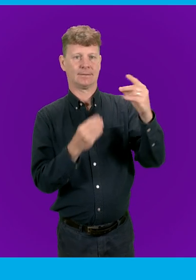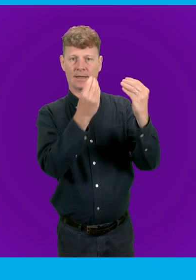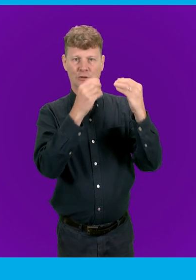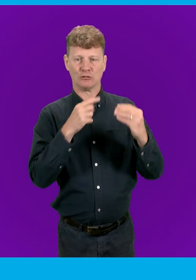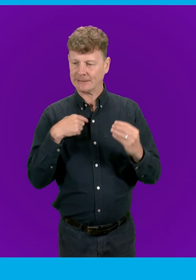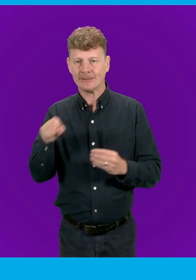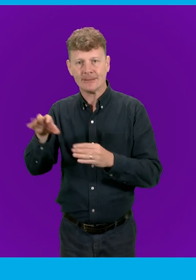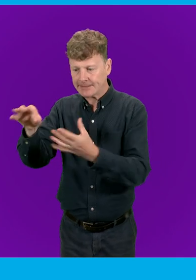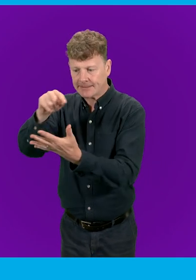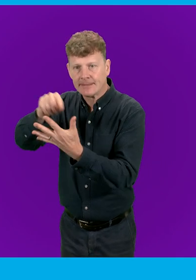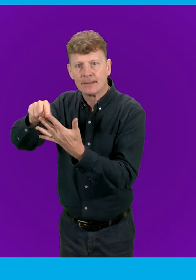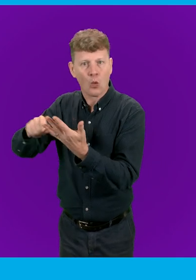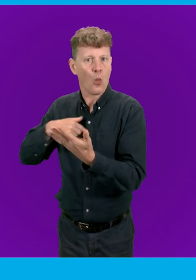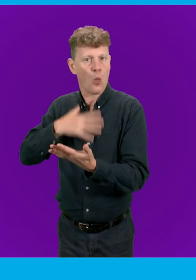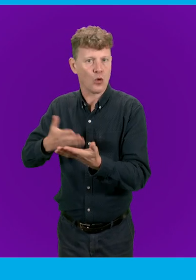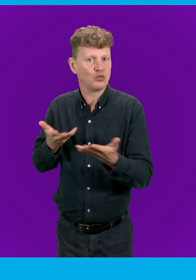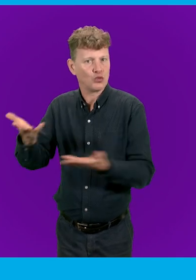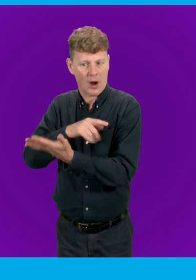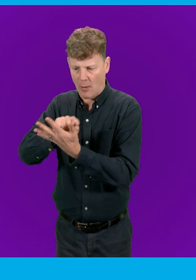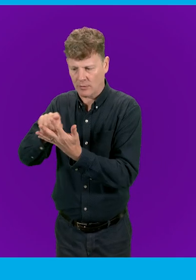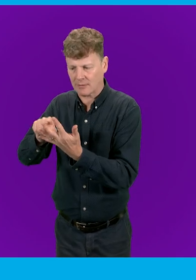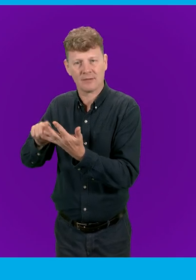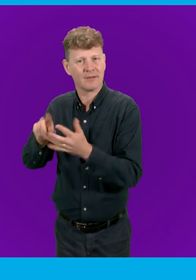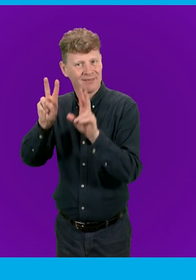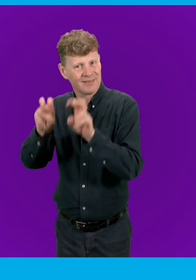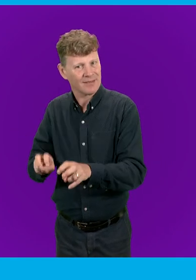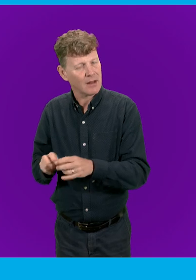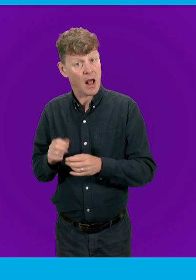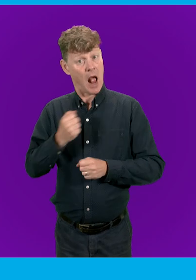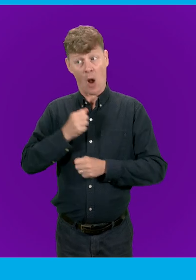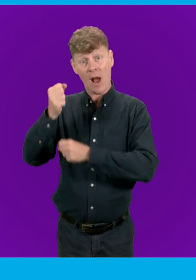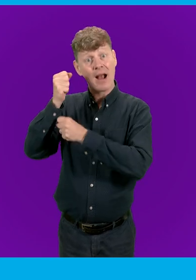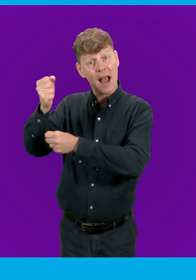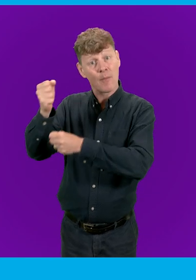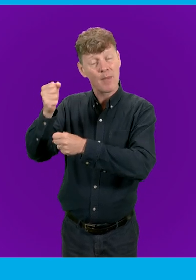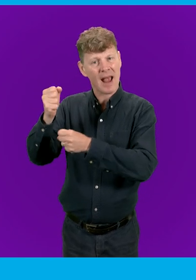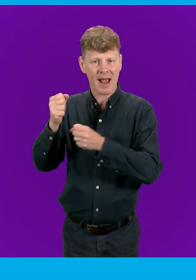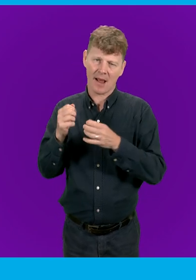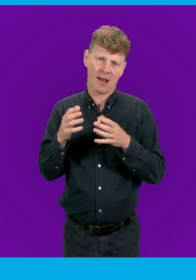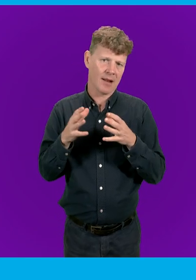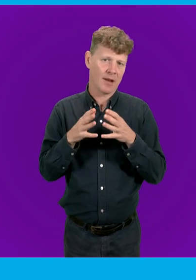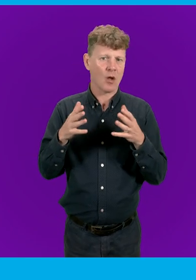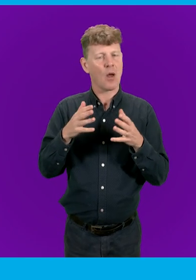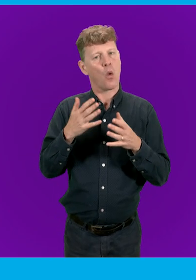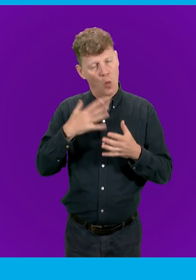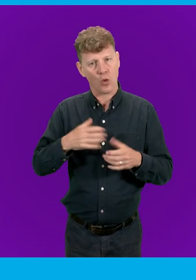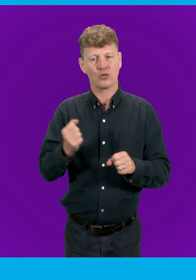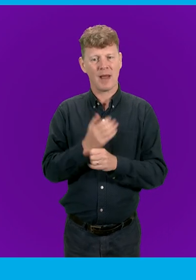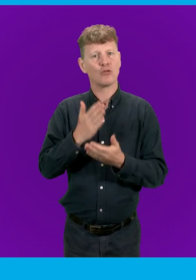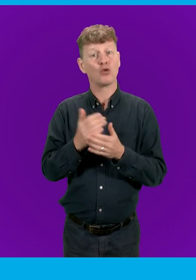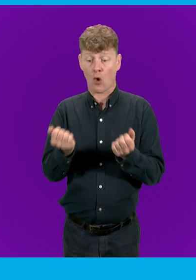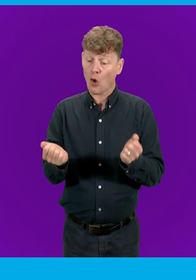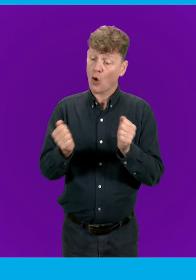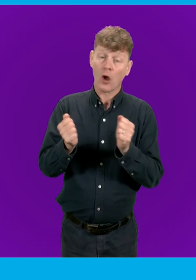And I think mainly for us, for our campaign, large part of it was making sure that consent wasn't a taboo